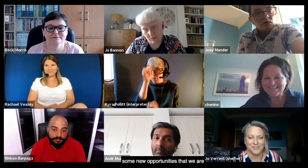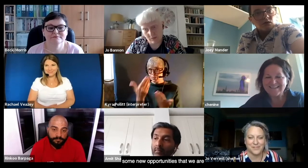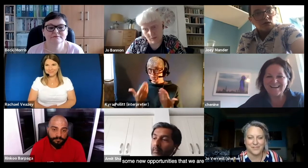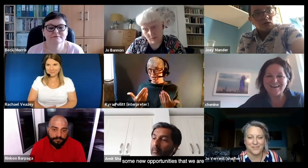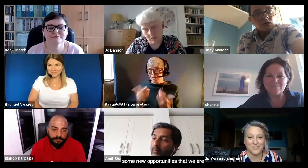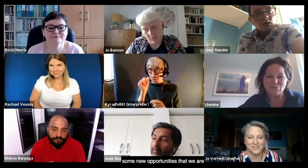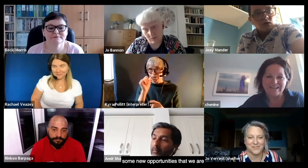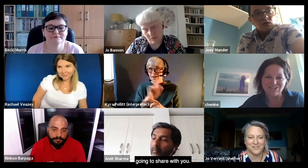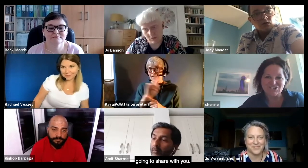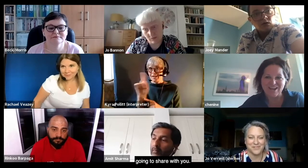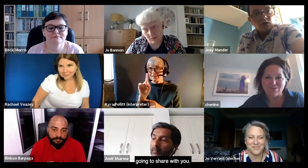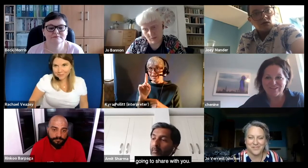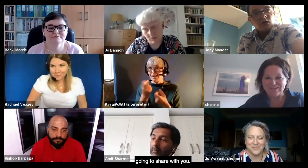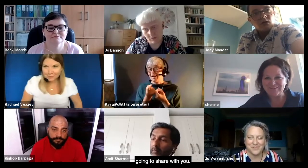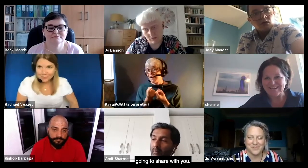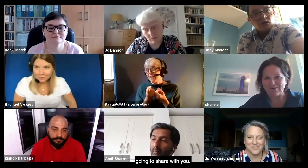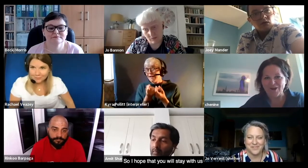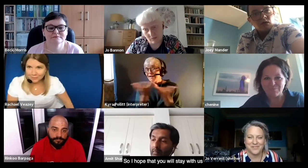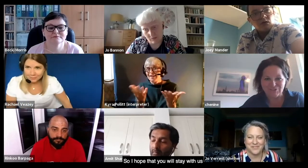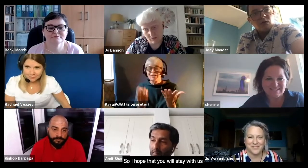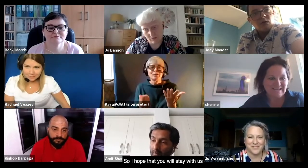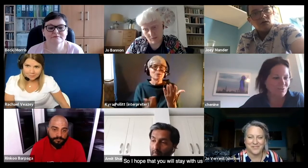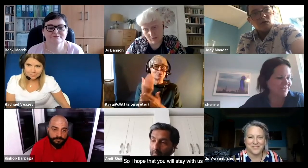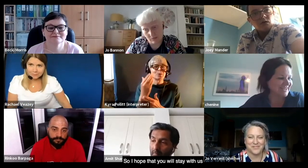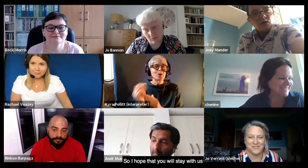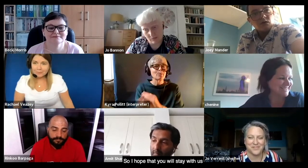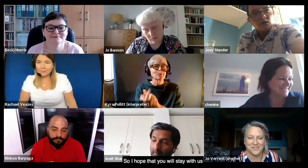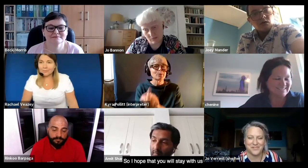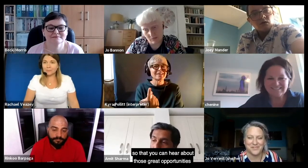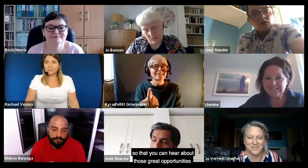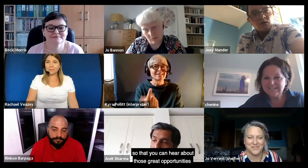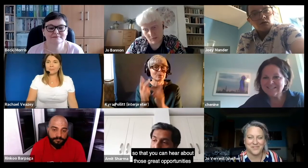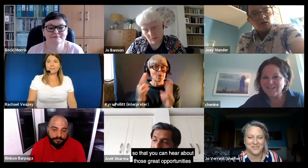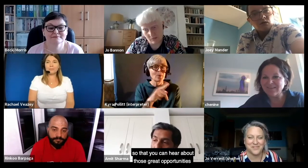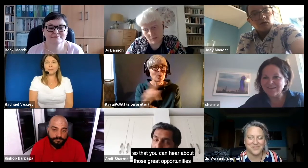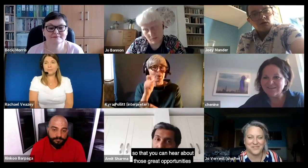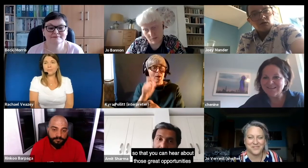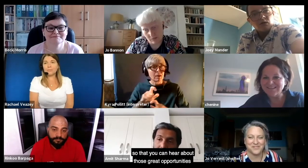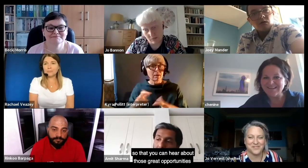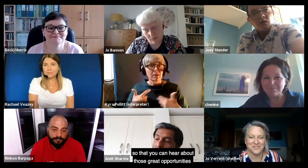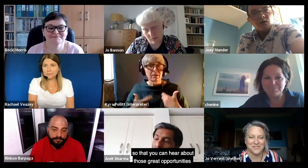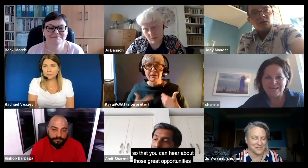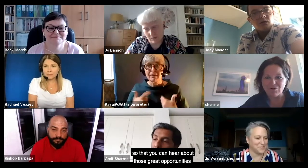opportunities that we're going to share with you. So I hope that you'll stay with us so that